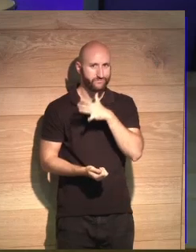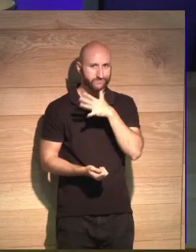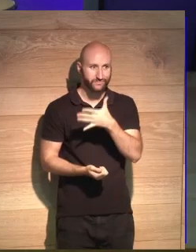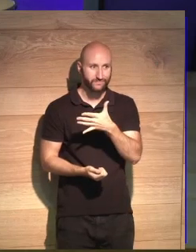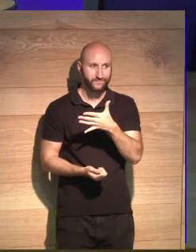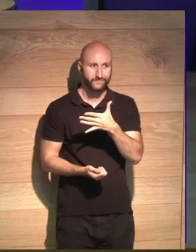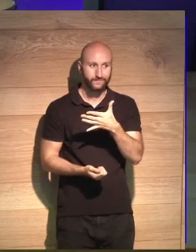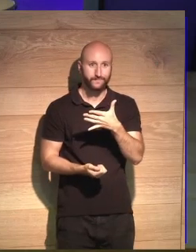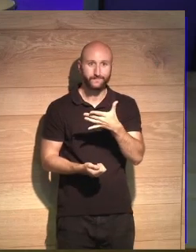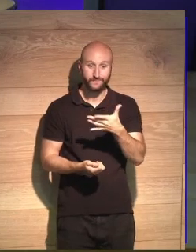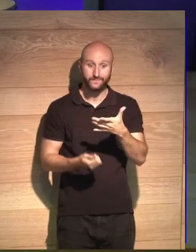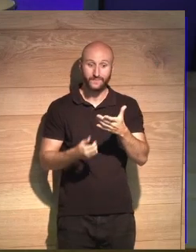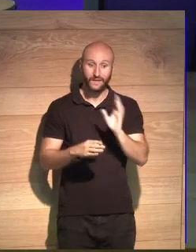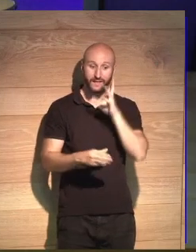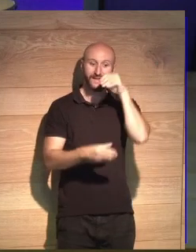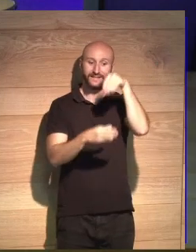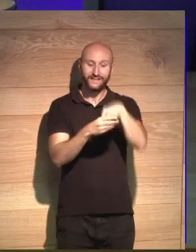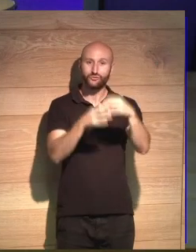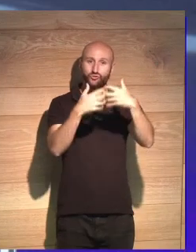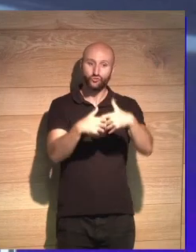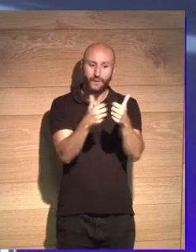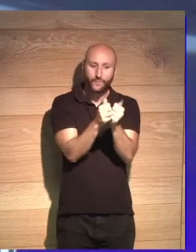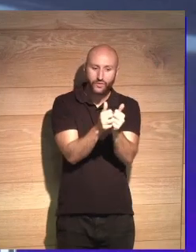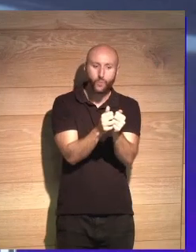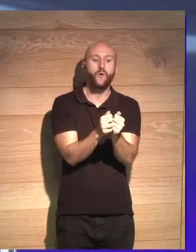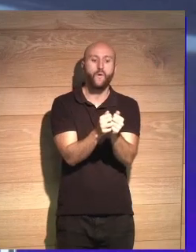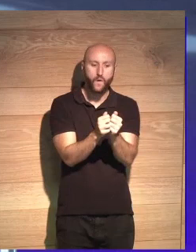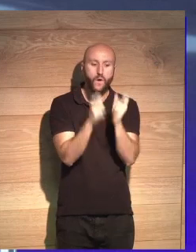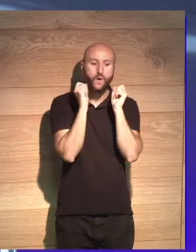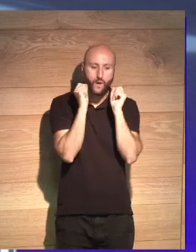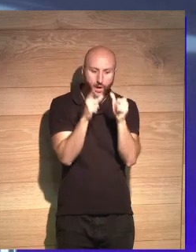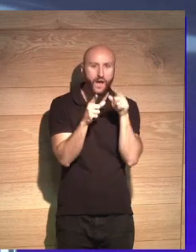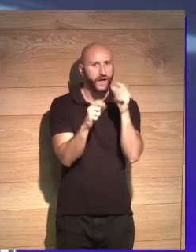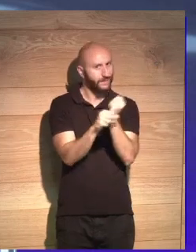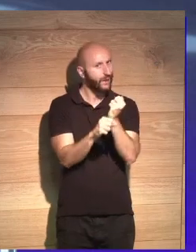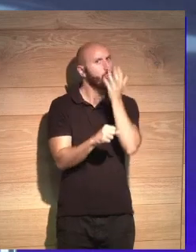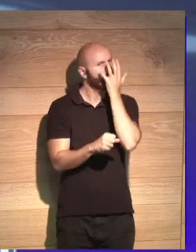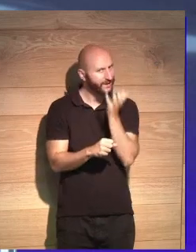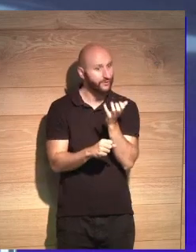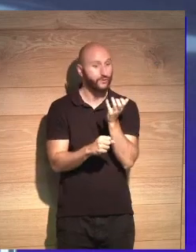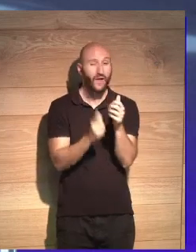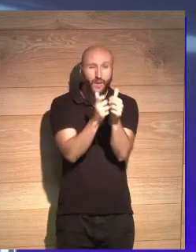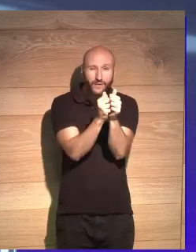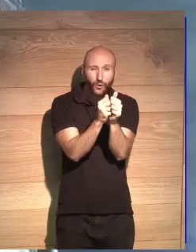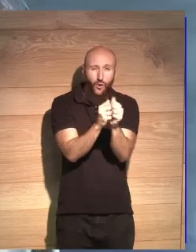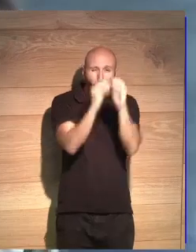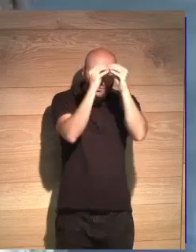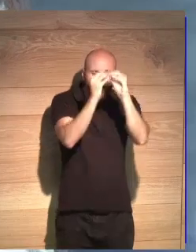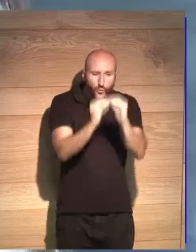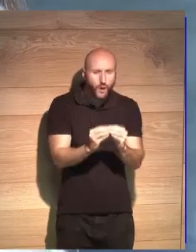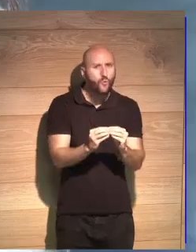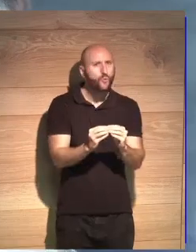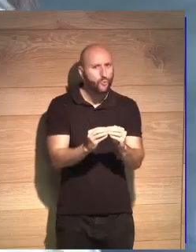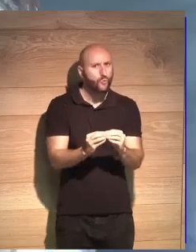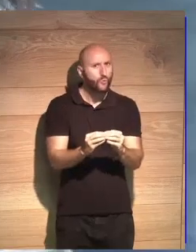of industry. But when you really dig into what the video game industry is about, you realize that people are very serious, and